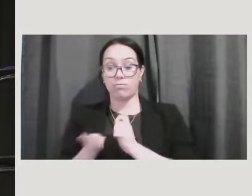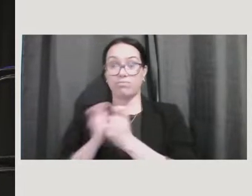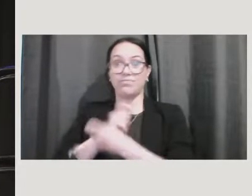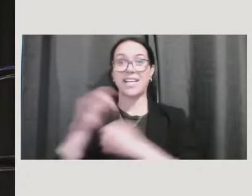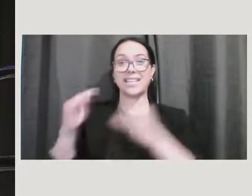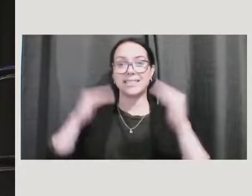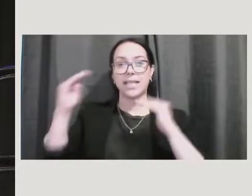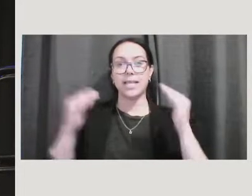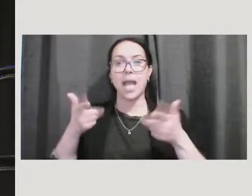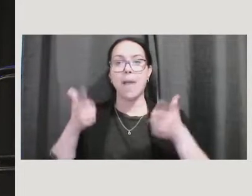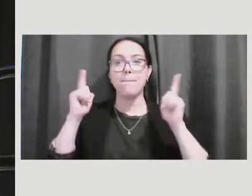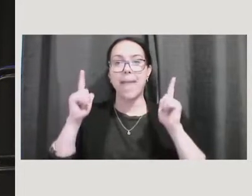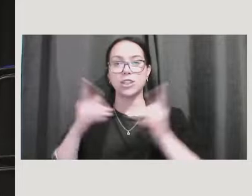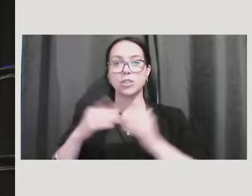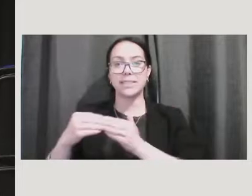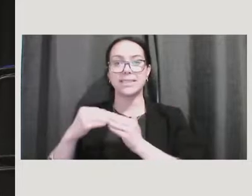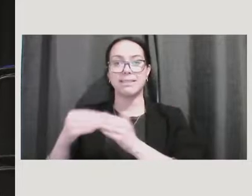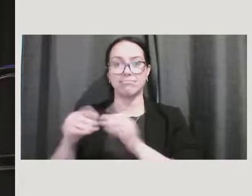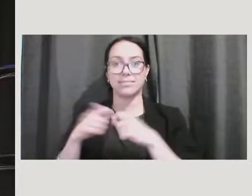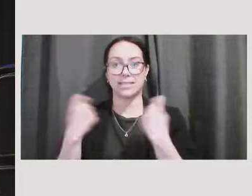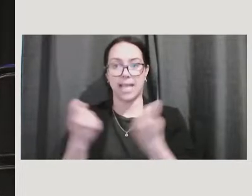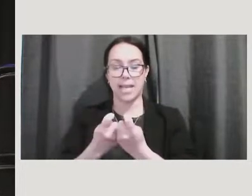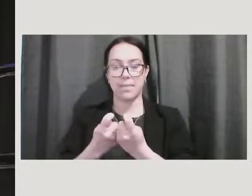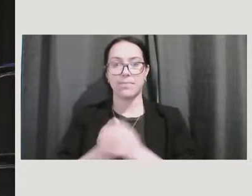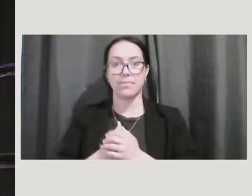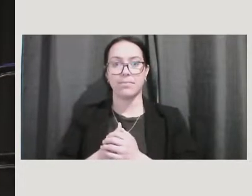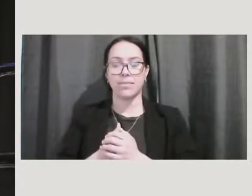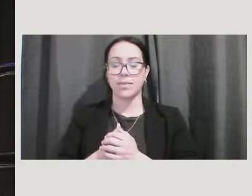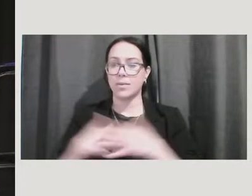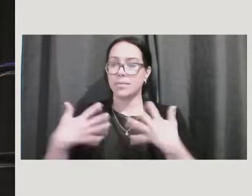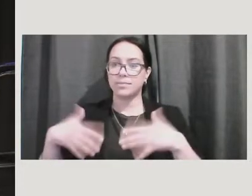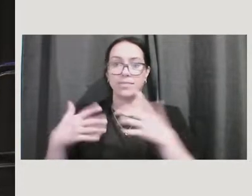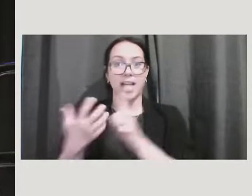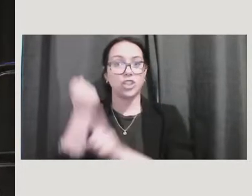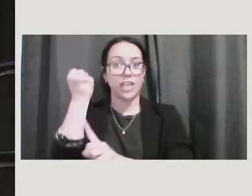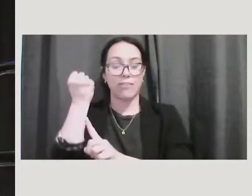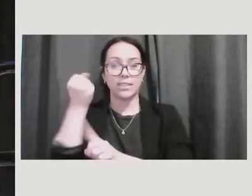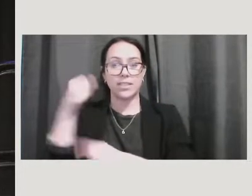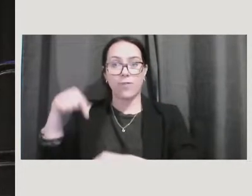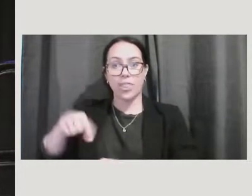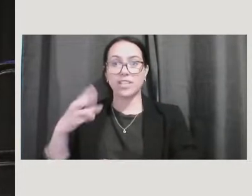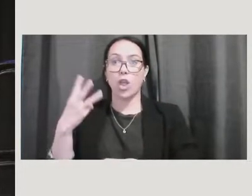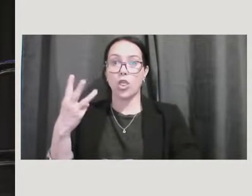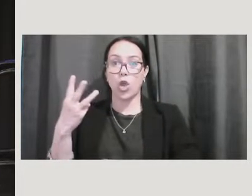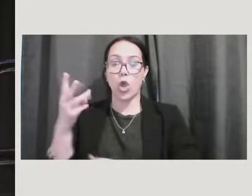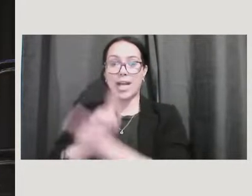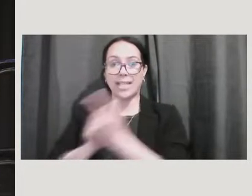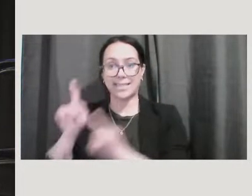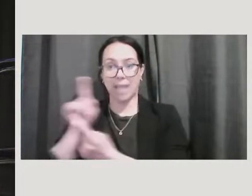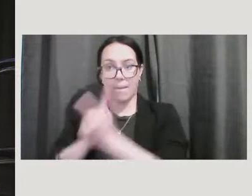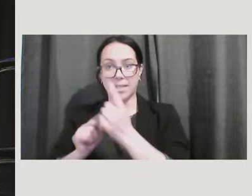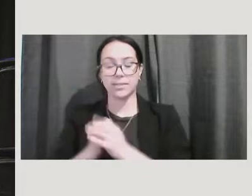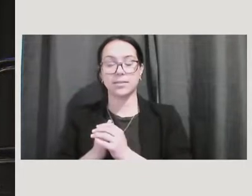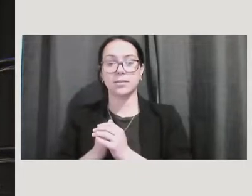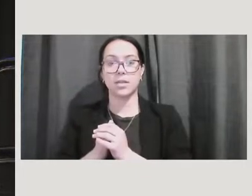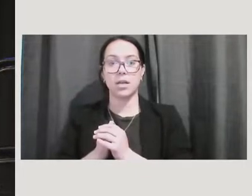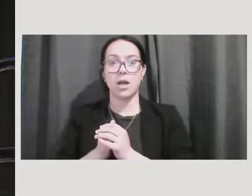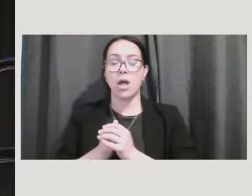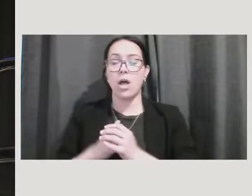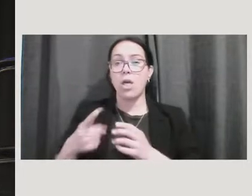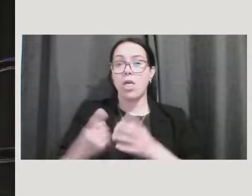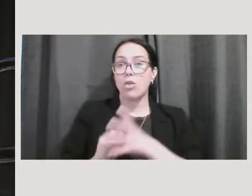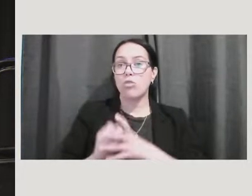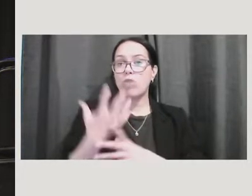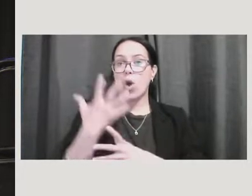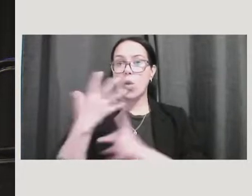there is a summary of achievements in the background papers for this third Summit the growth and achievements of the last 15 years are more